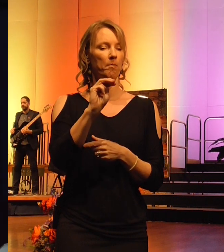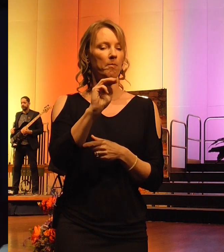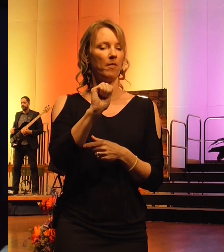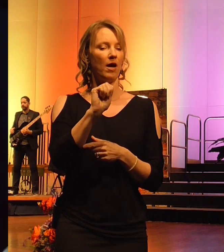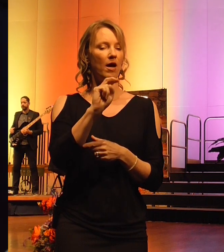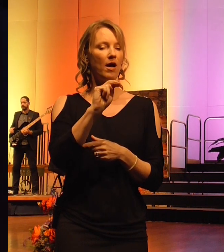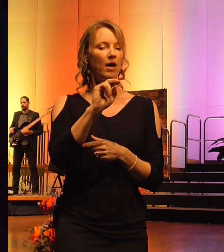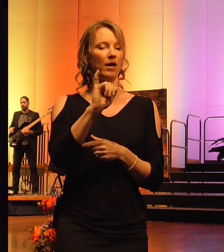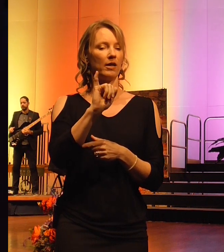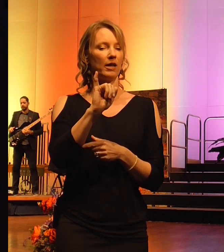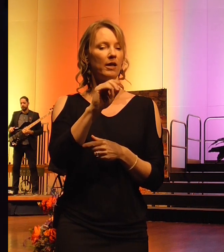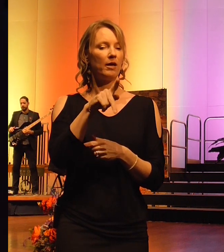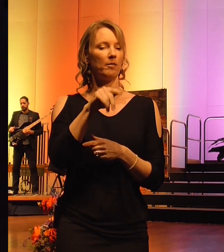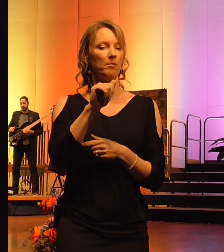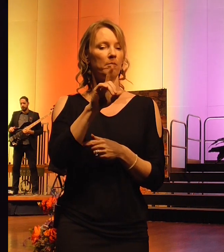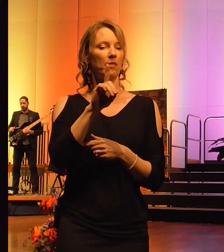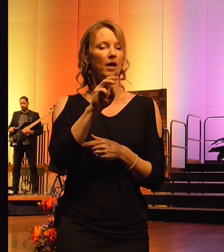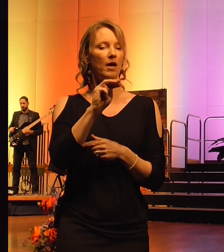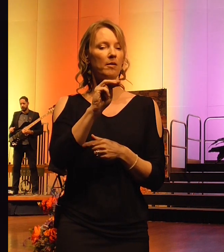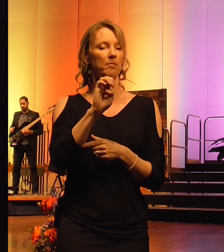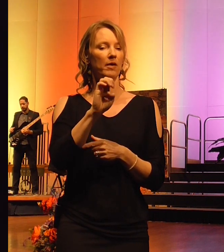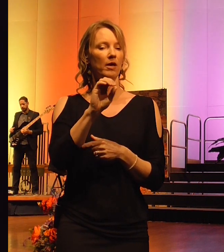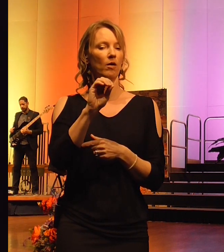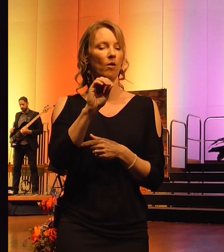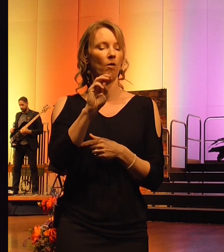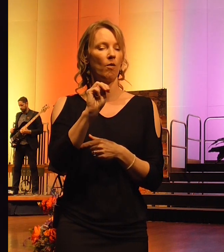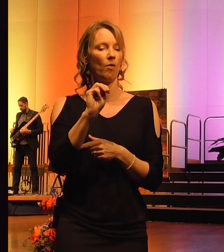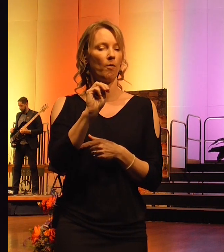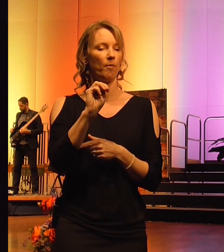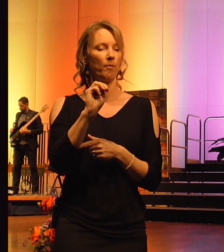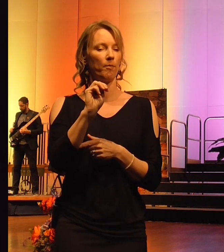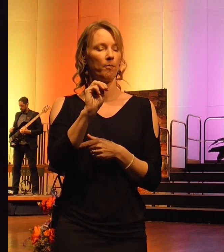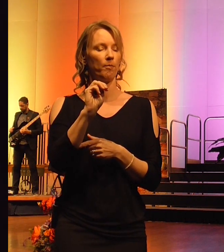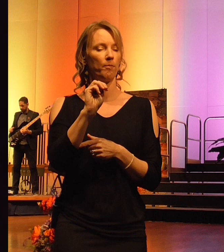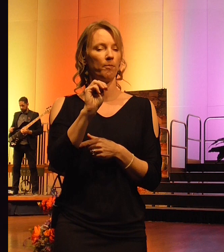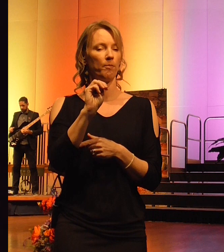Om Mani Padme Hum.